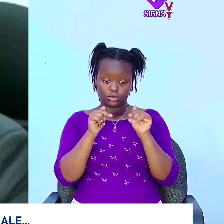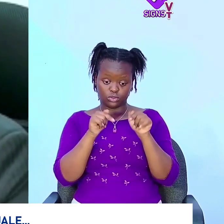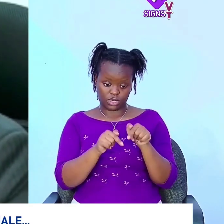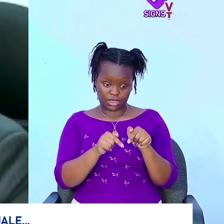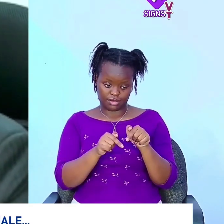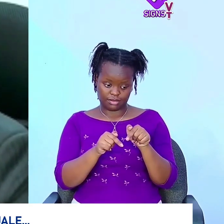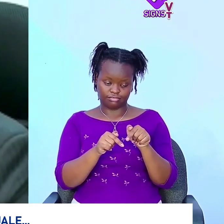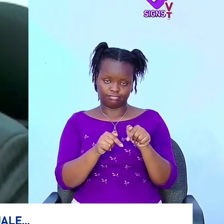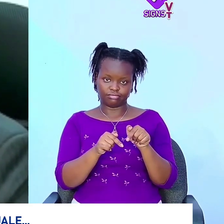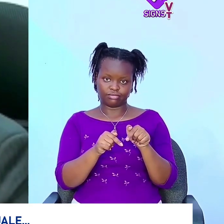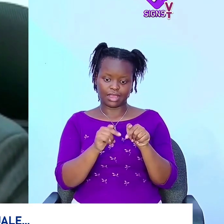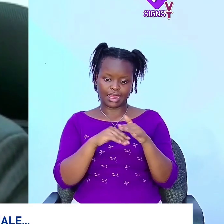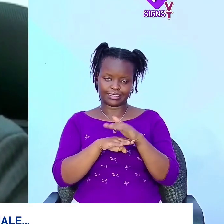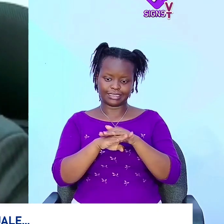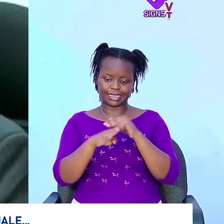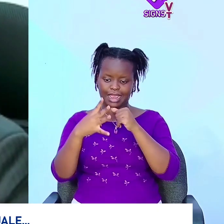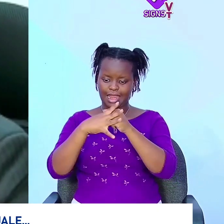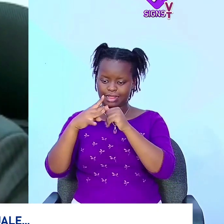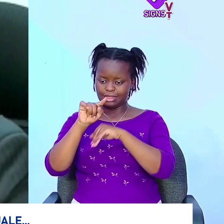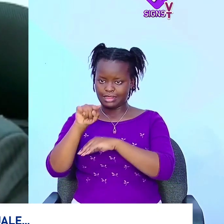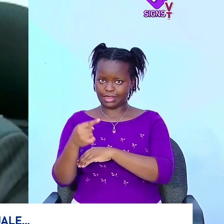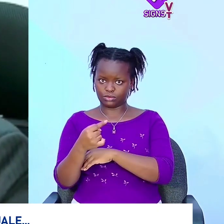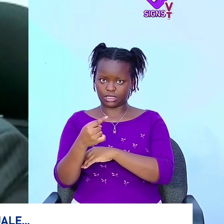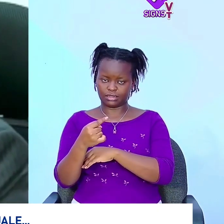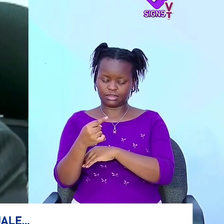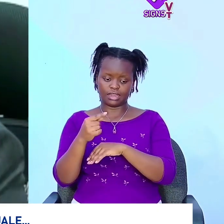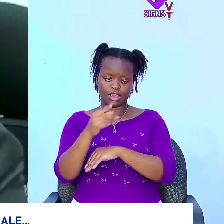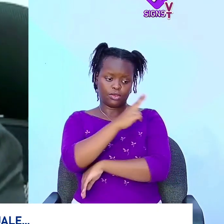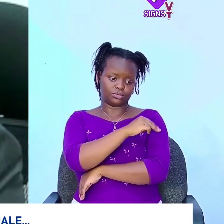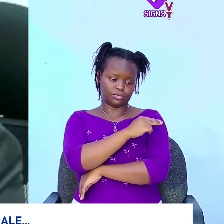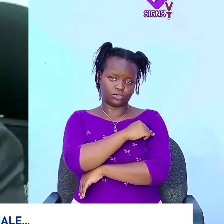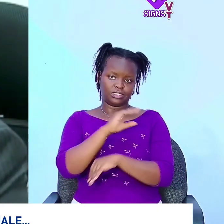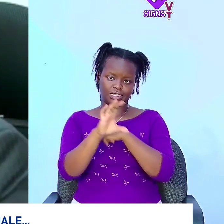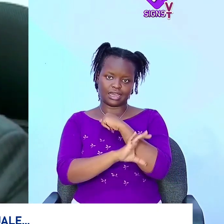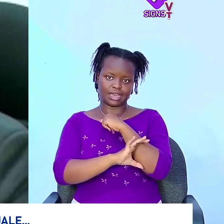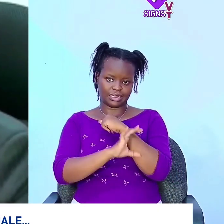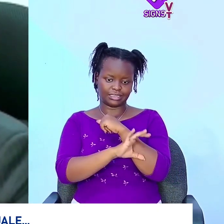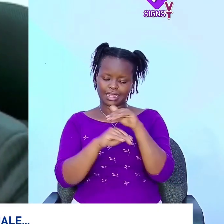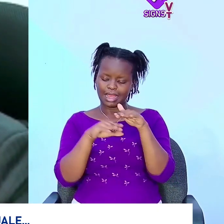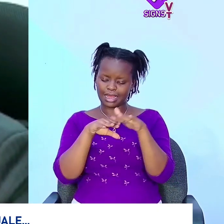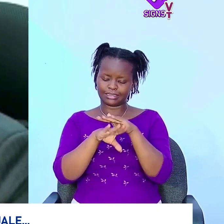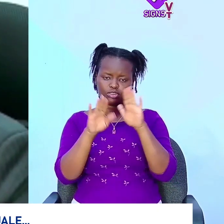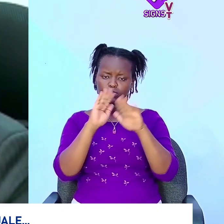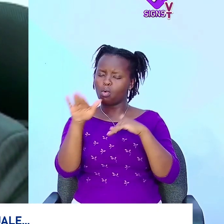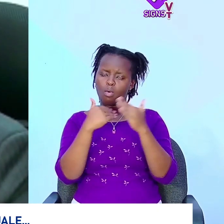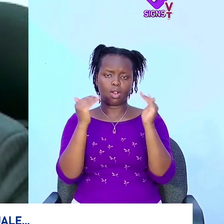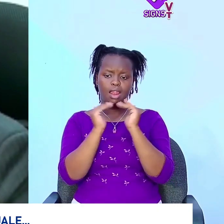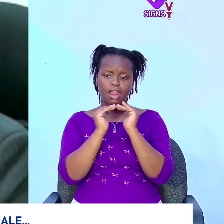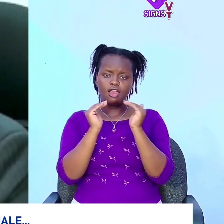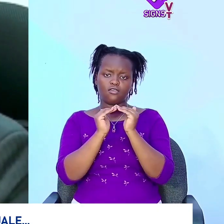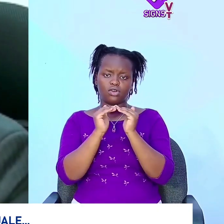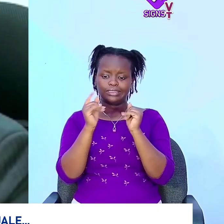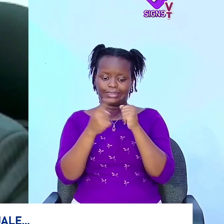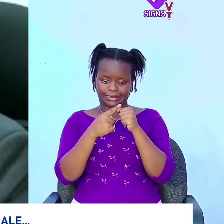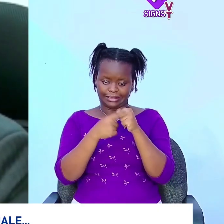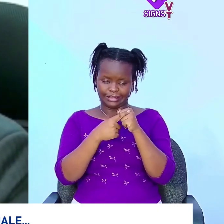over 9,000 facilities across the country. They can access all the level 6, public, private,